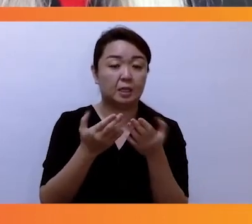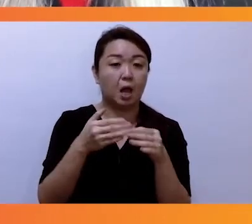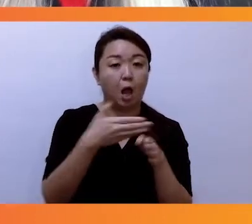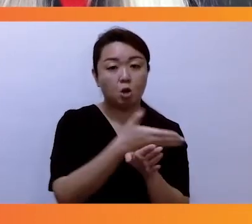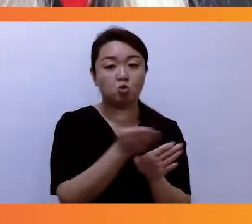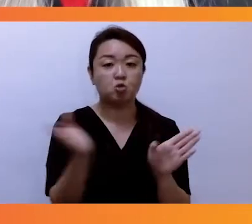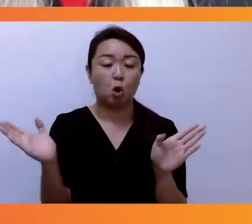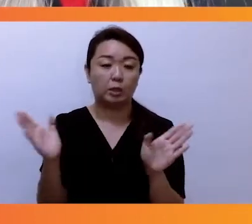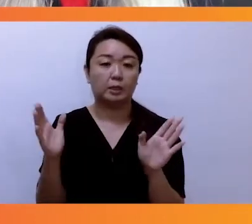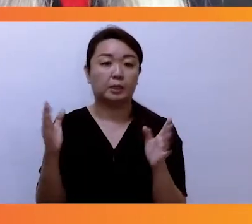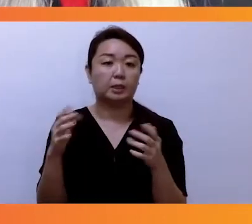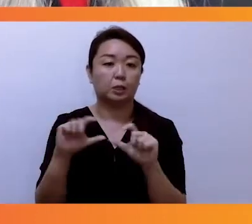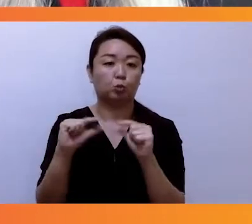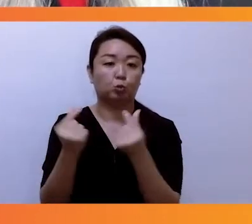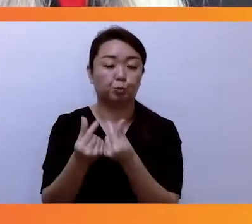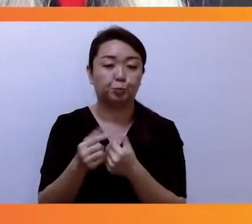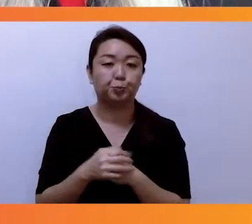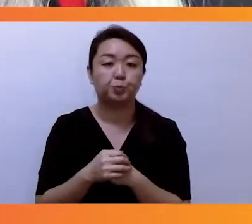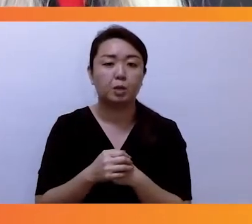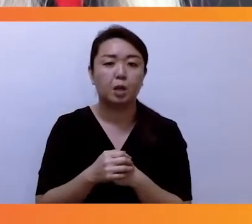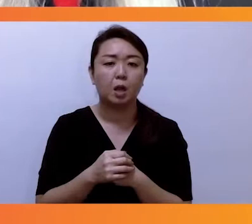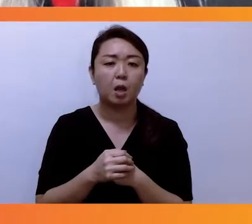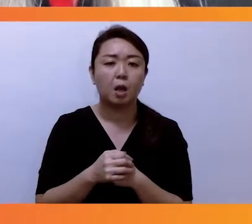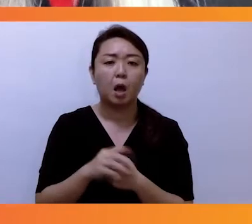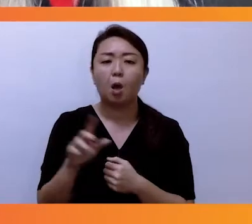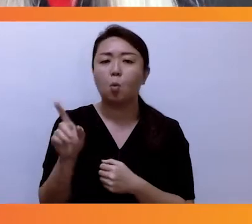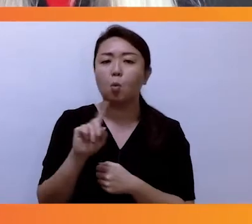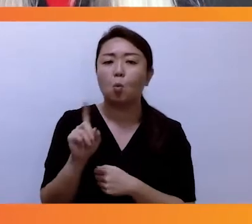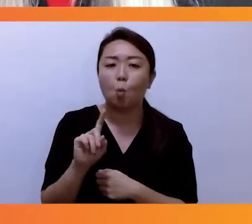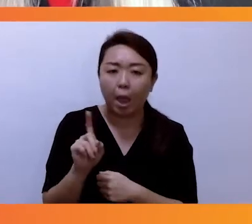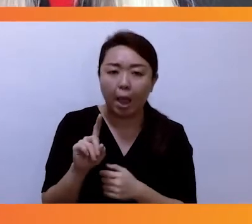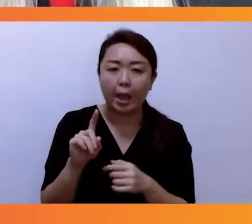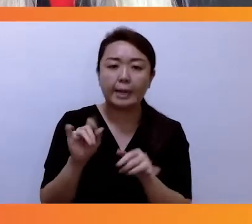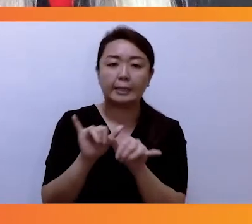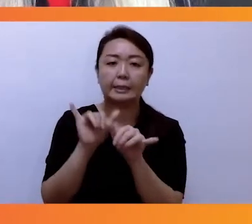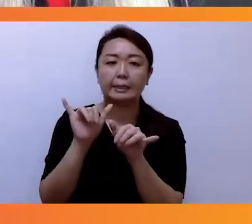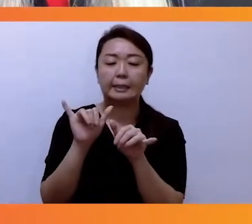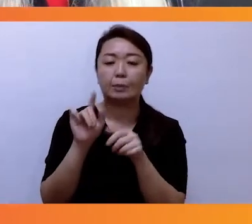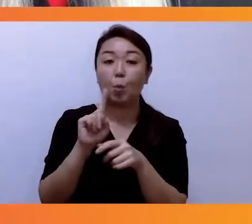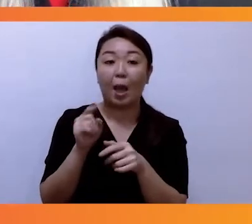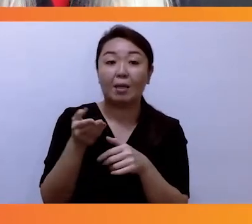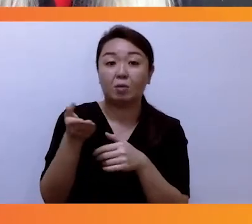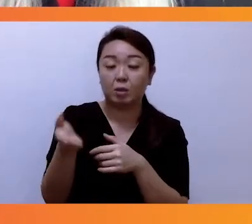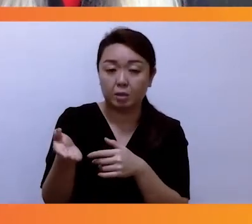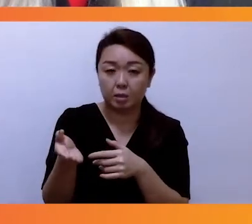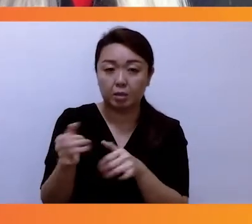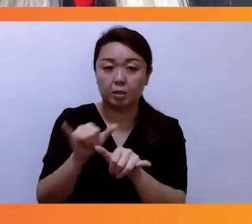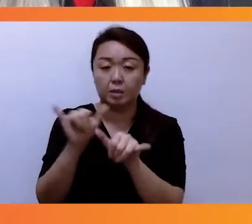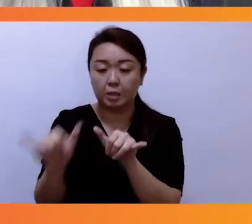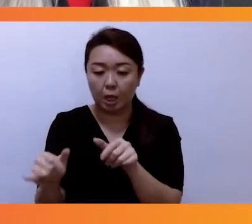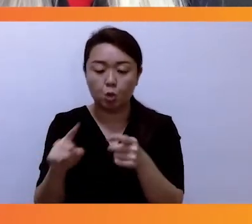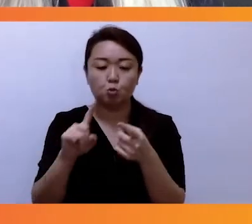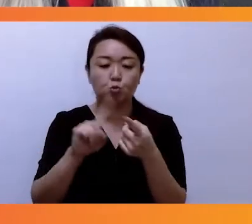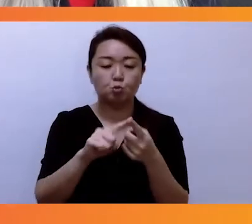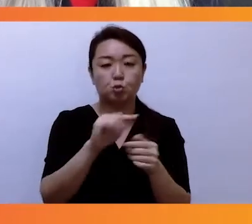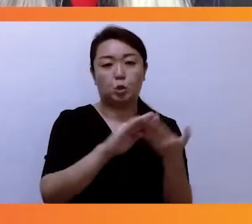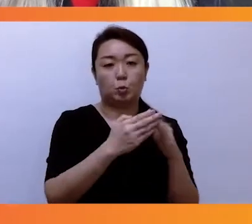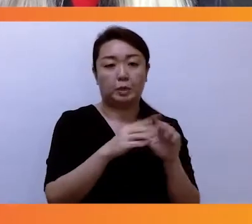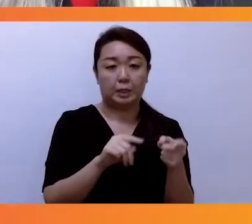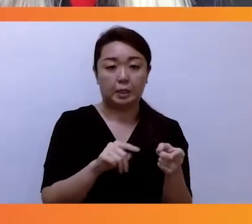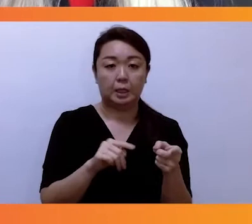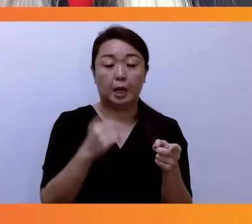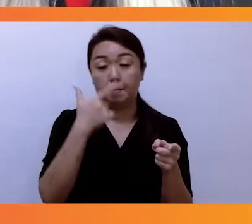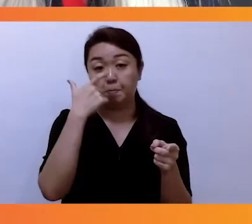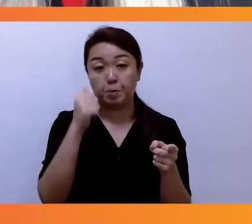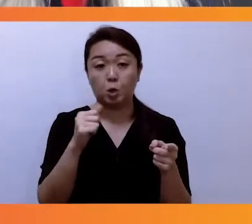across their population? And where are they located in proximity to the target